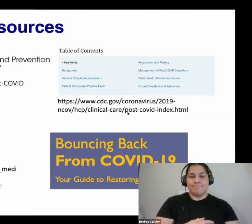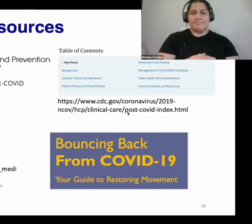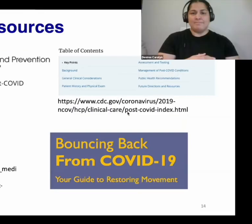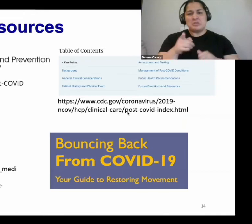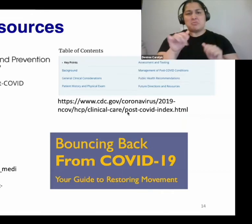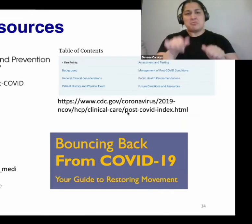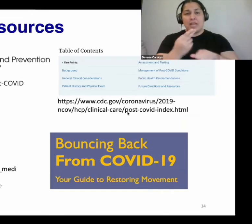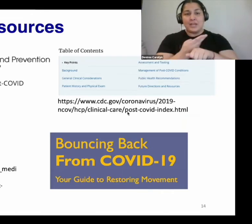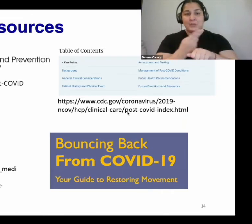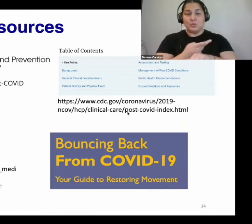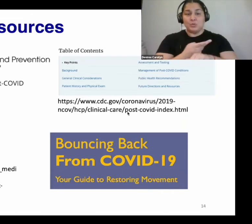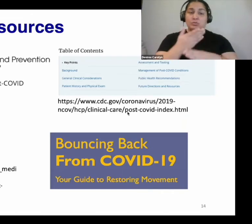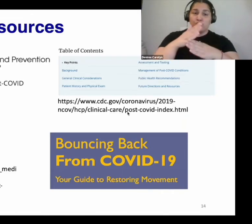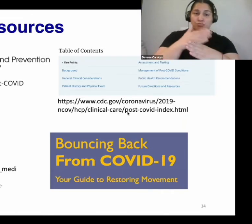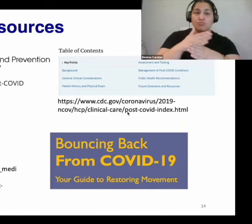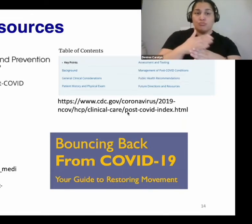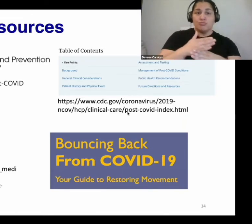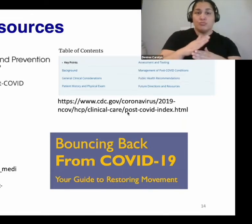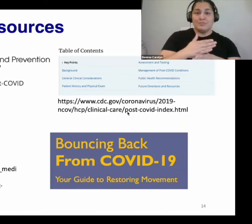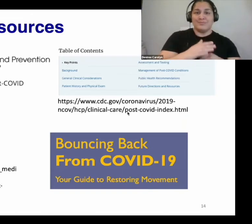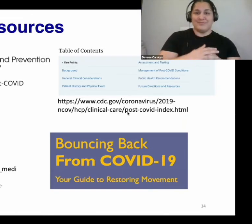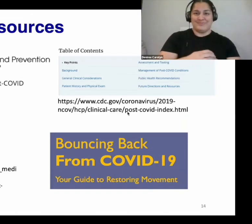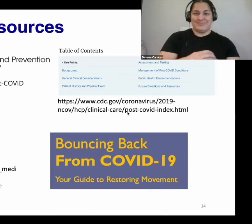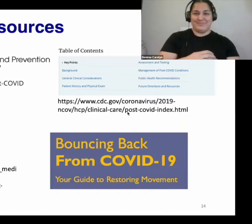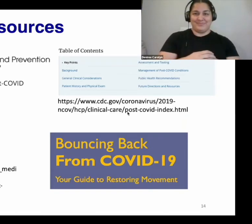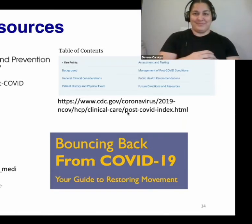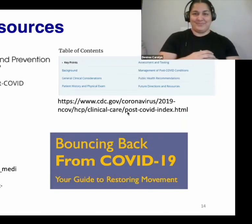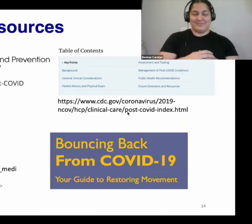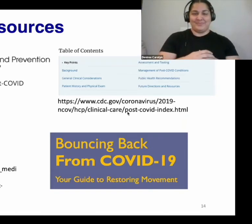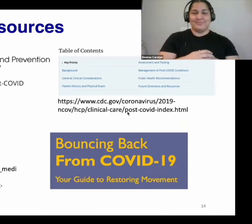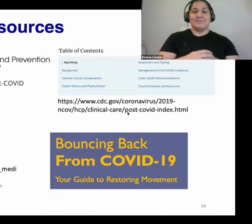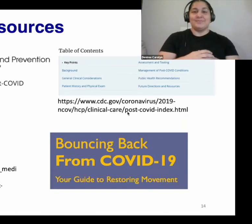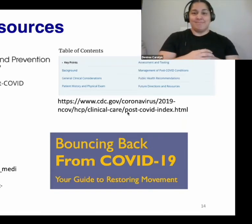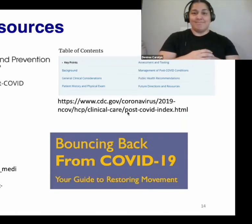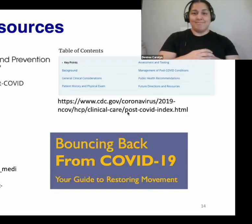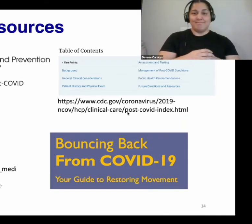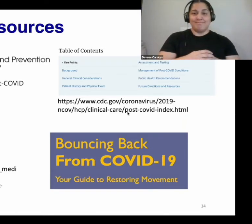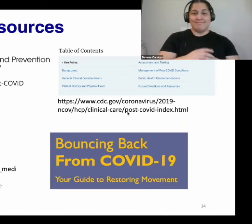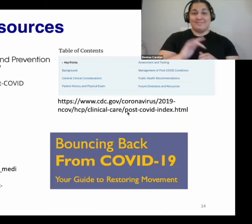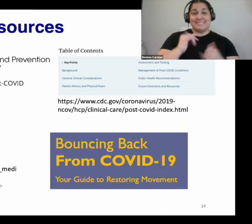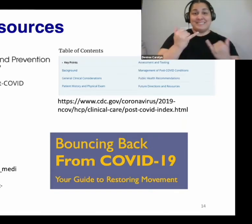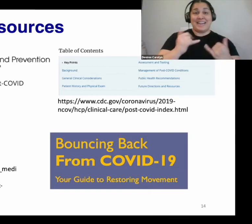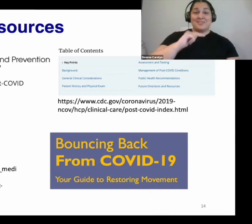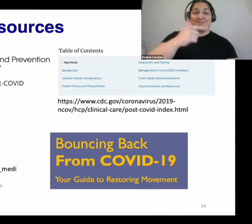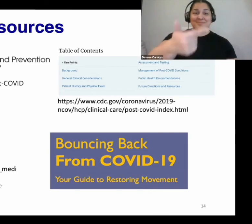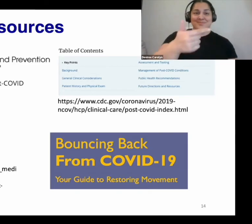shared. And I will end there on this topic and turn it back over to JD.